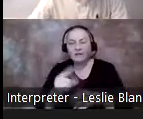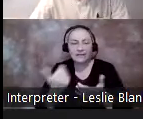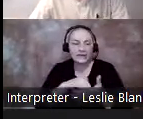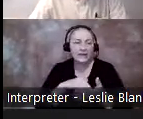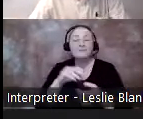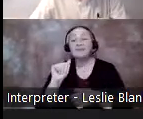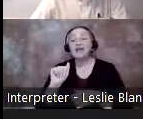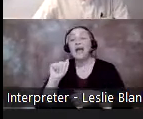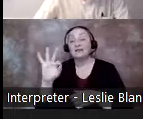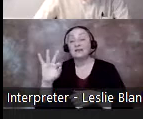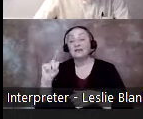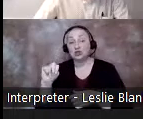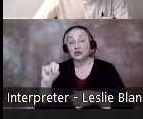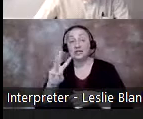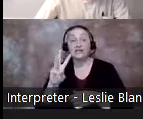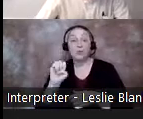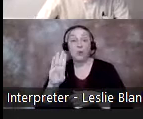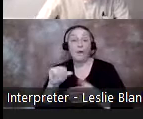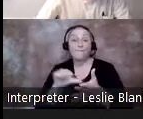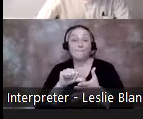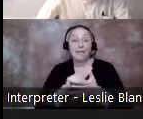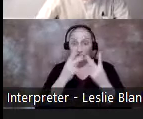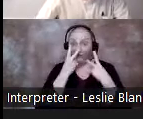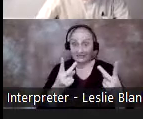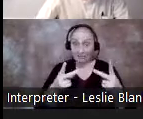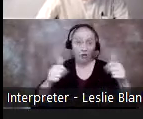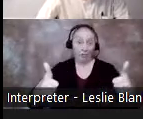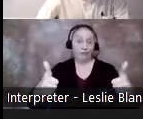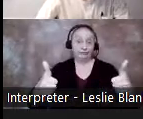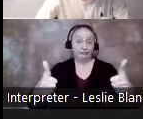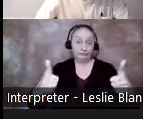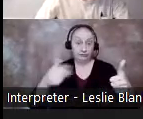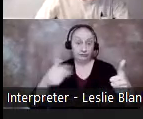Access and Functional Needs webpage visible?